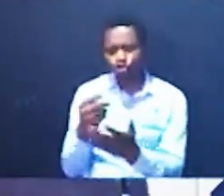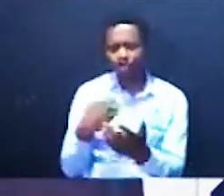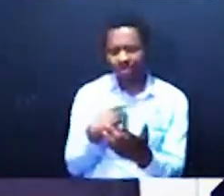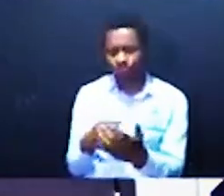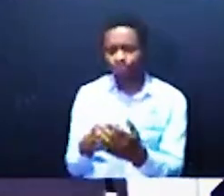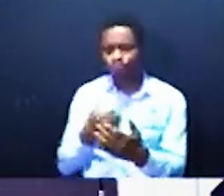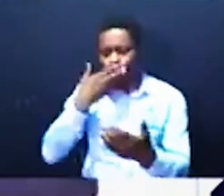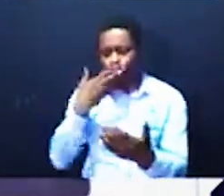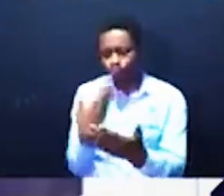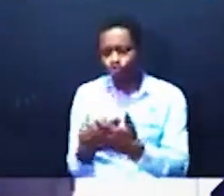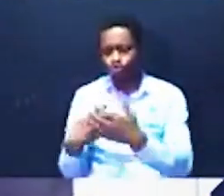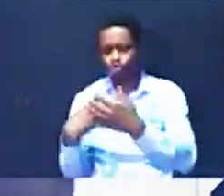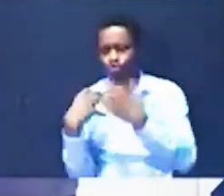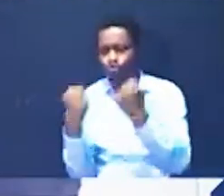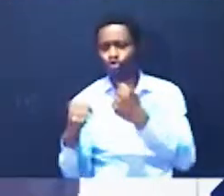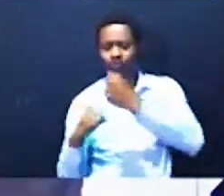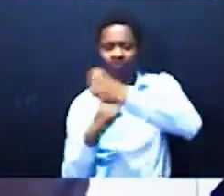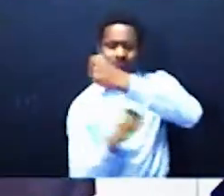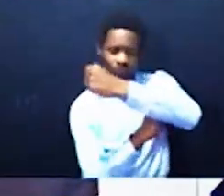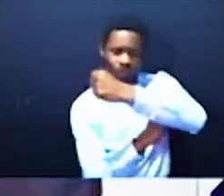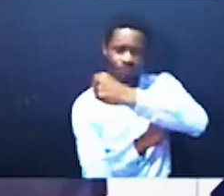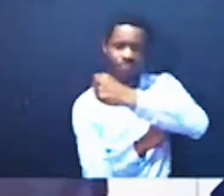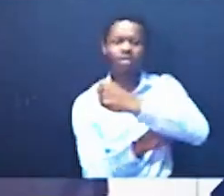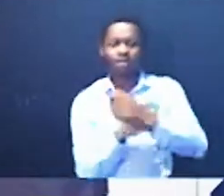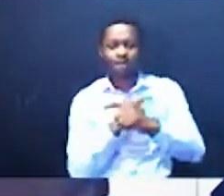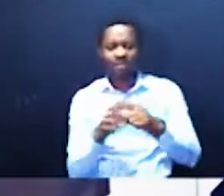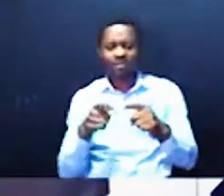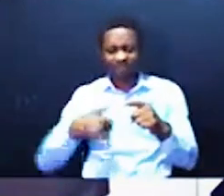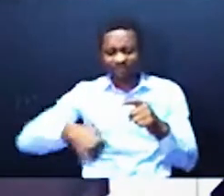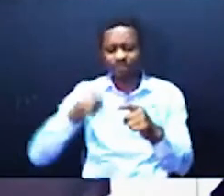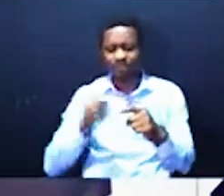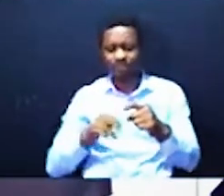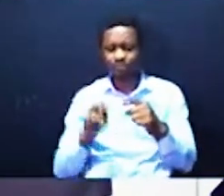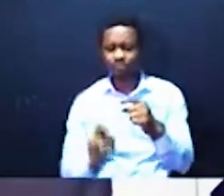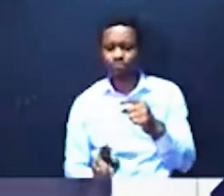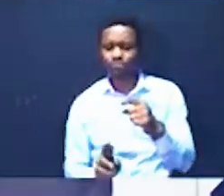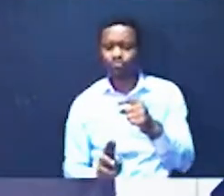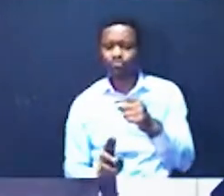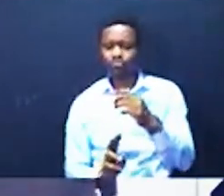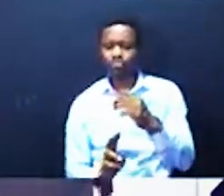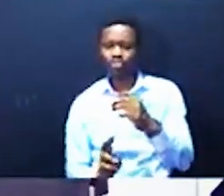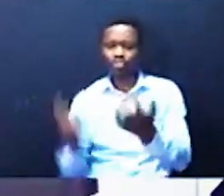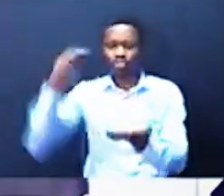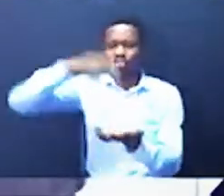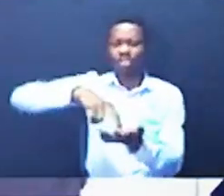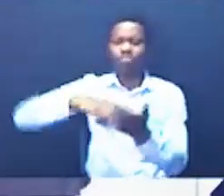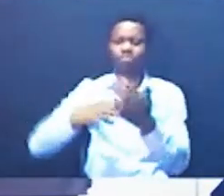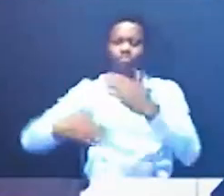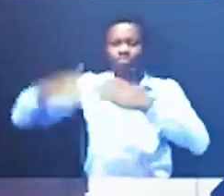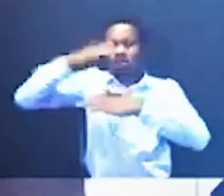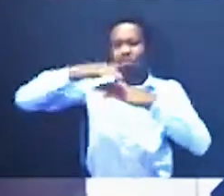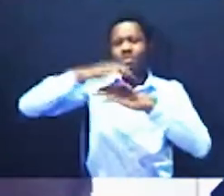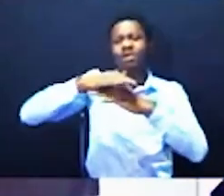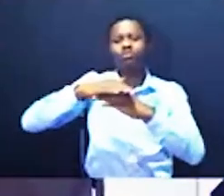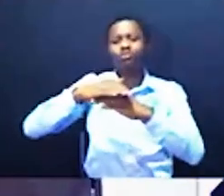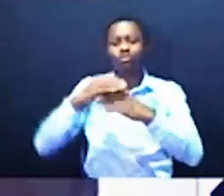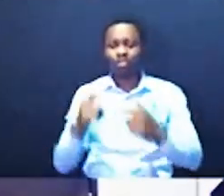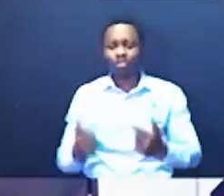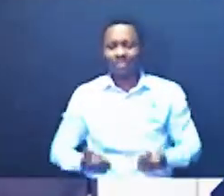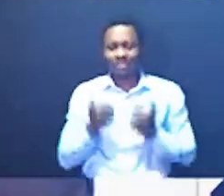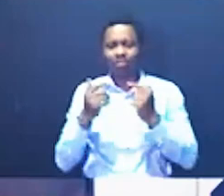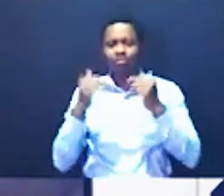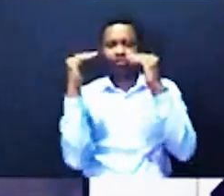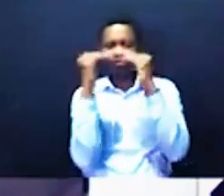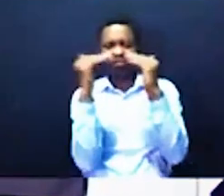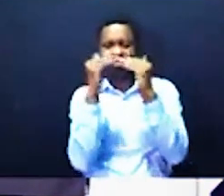that we actually have to rise to meet the standard for which the calling demands of us.